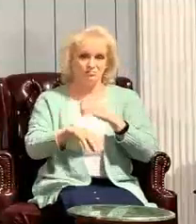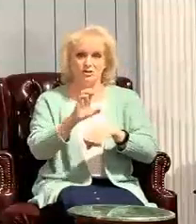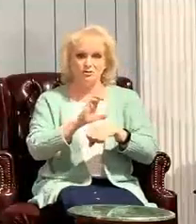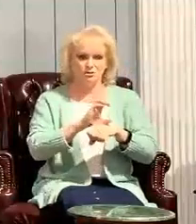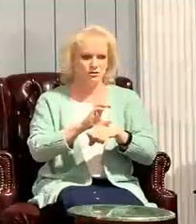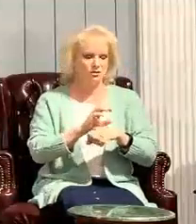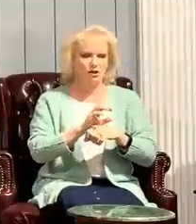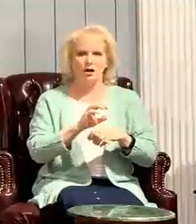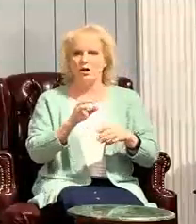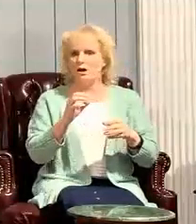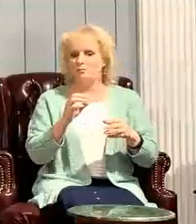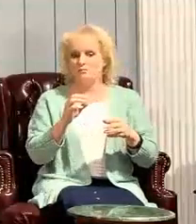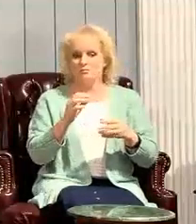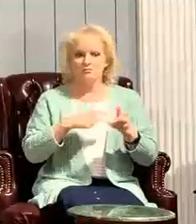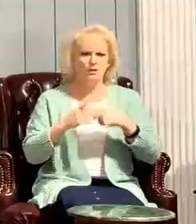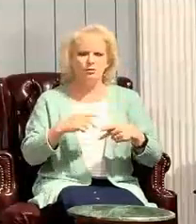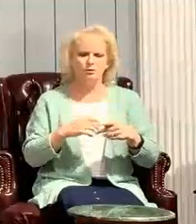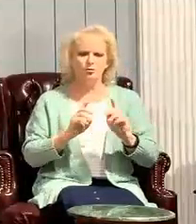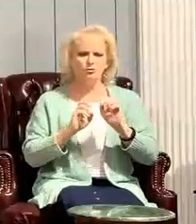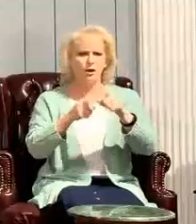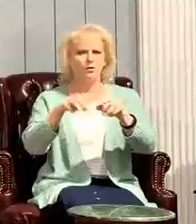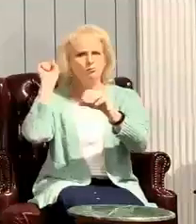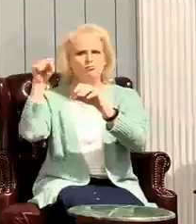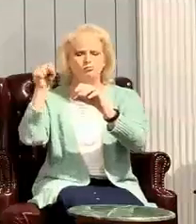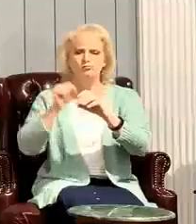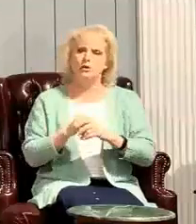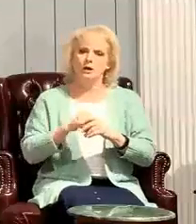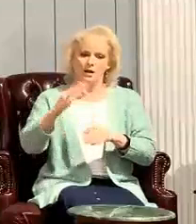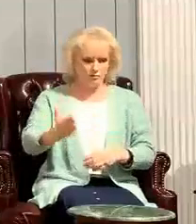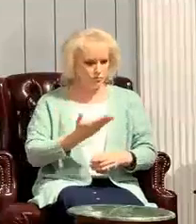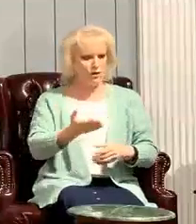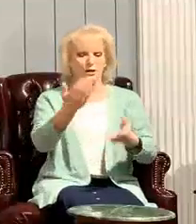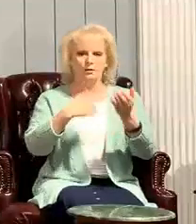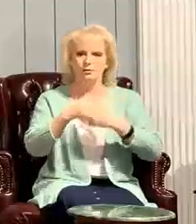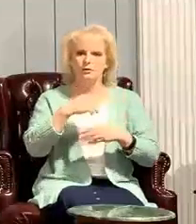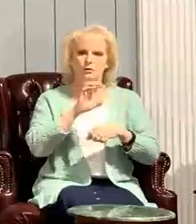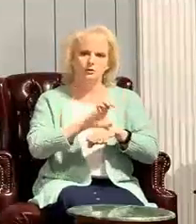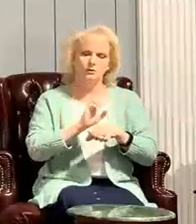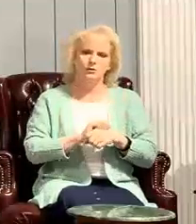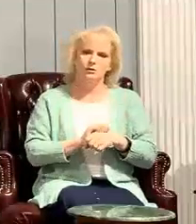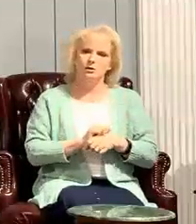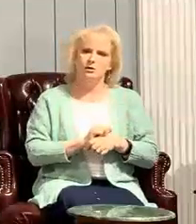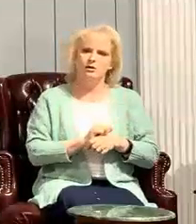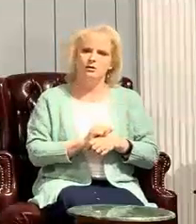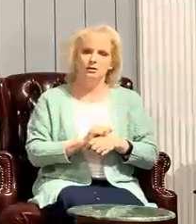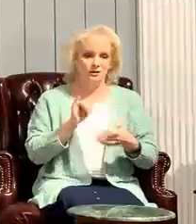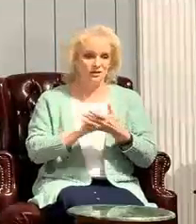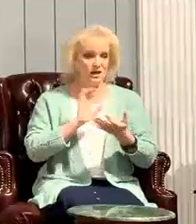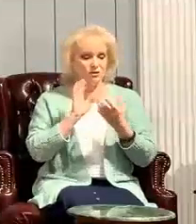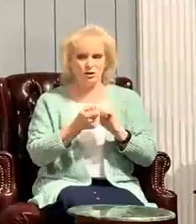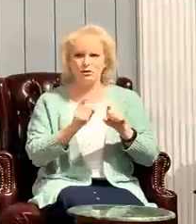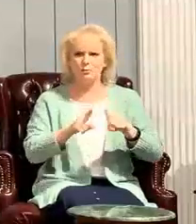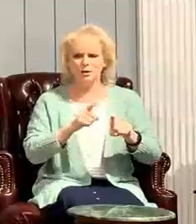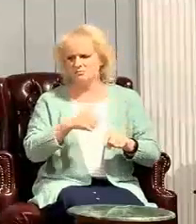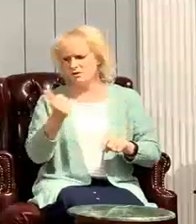Lord, you know, how you try to reach people and try to give them the gospel, invite them in and things like that, into the house of the Lord. That's changed. But the other